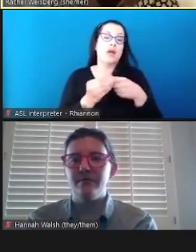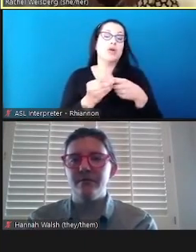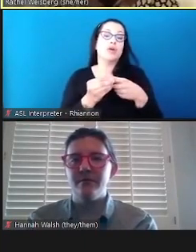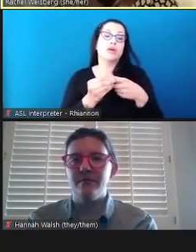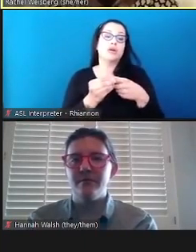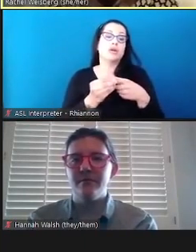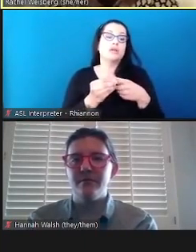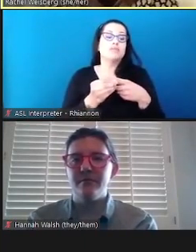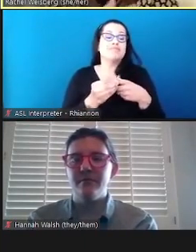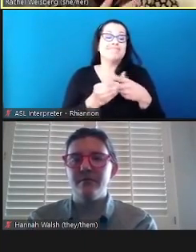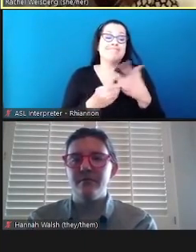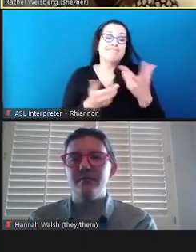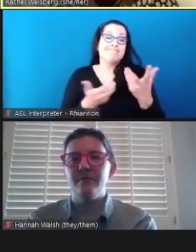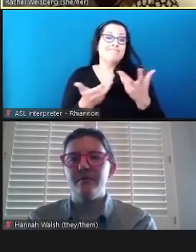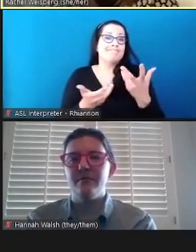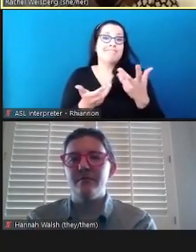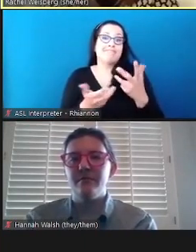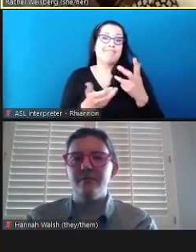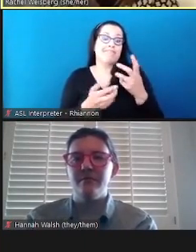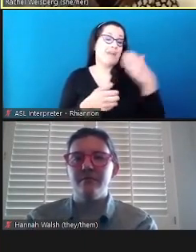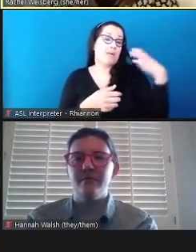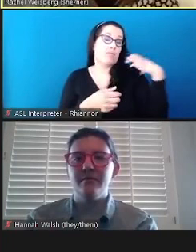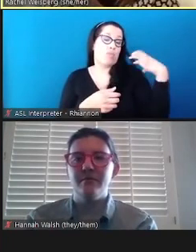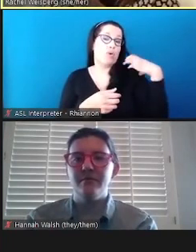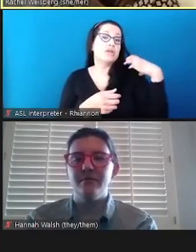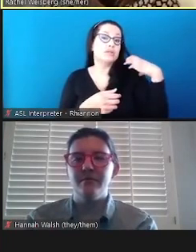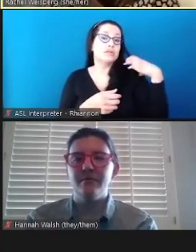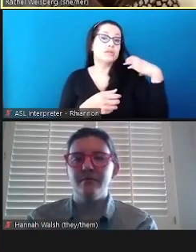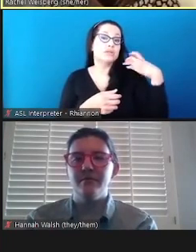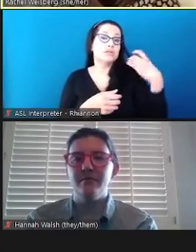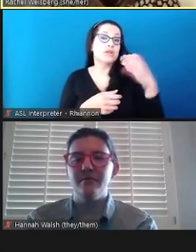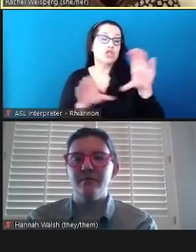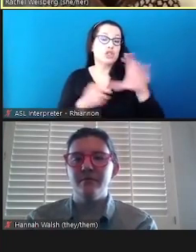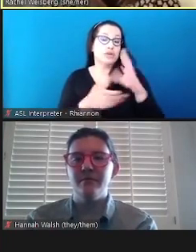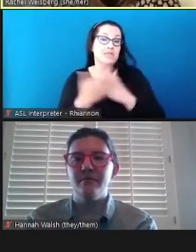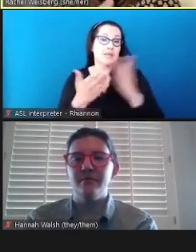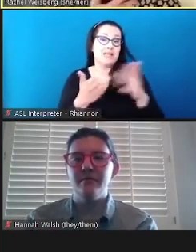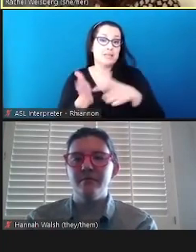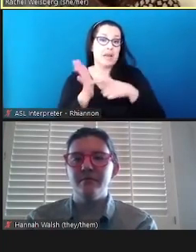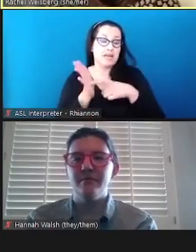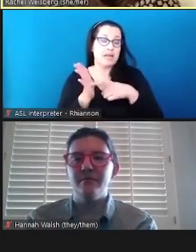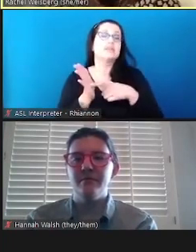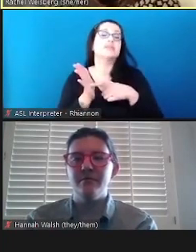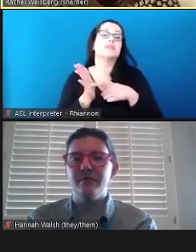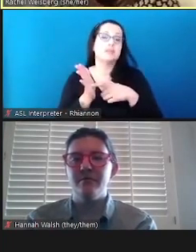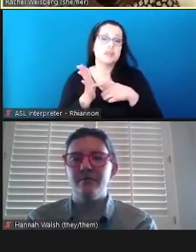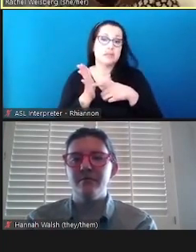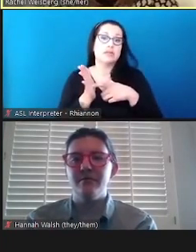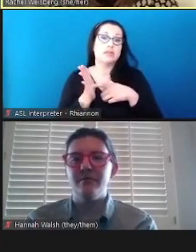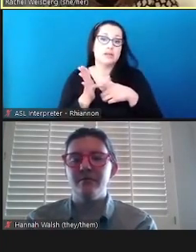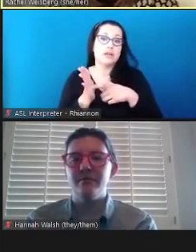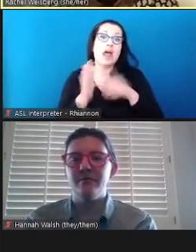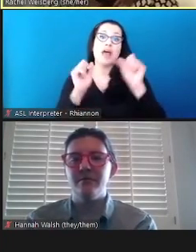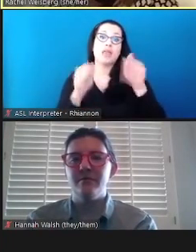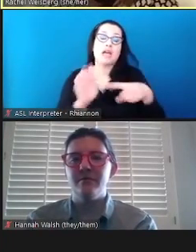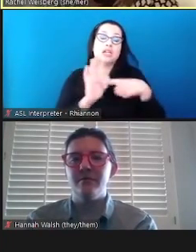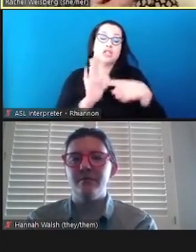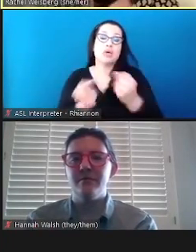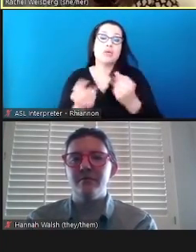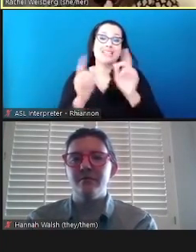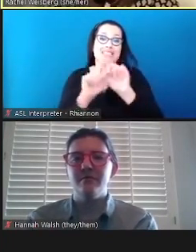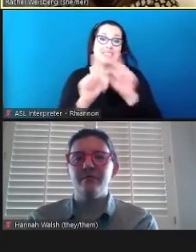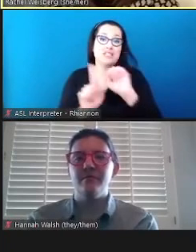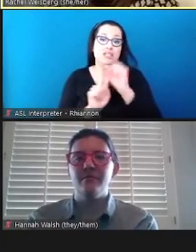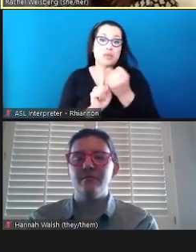conversation, employers who are doing some of these mandates are able to show in a lot of situations that